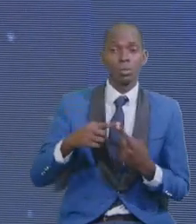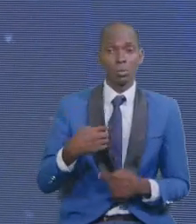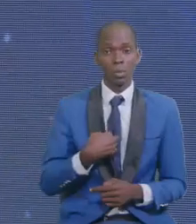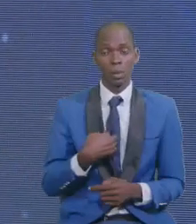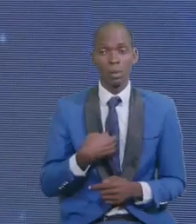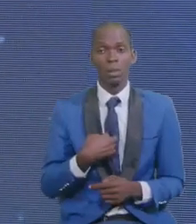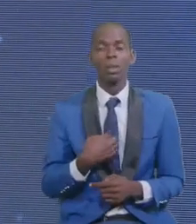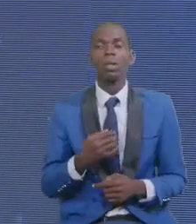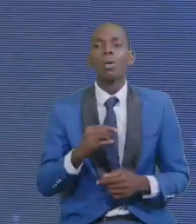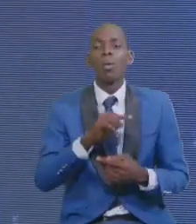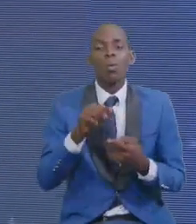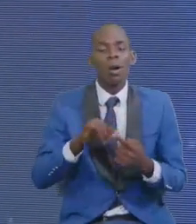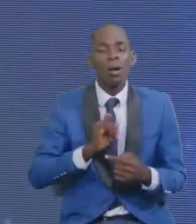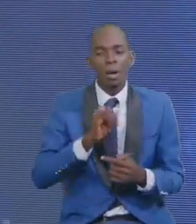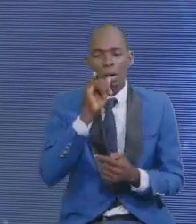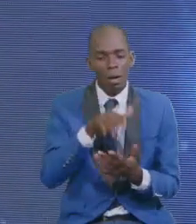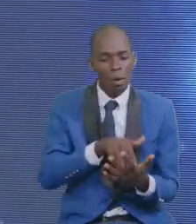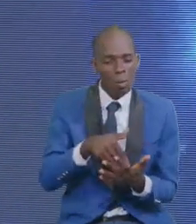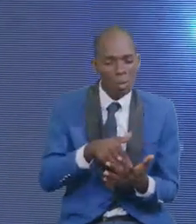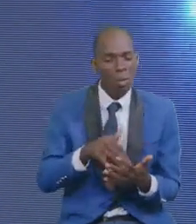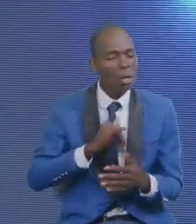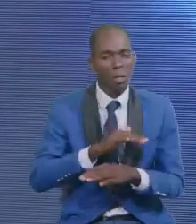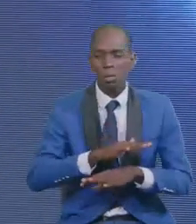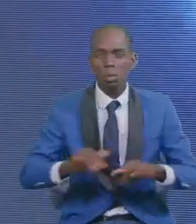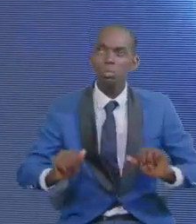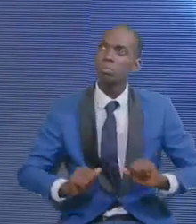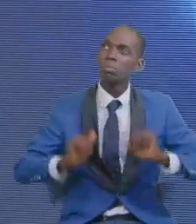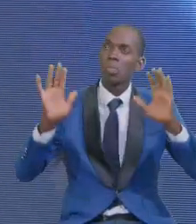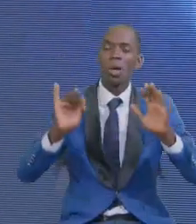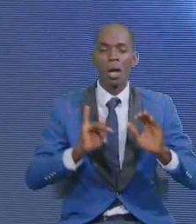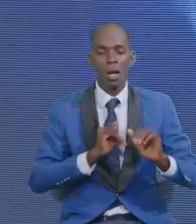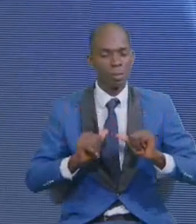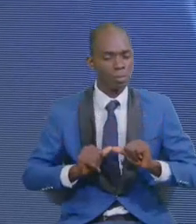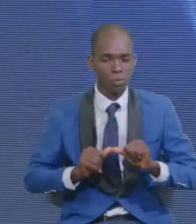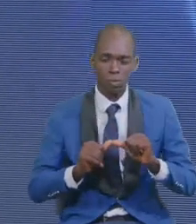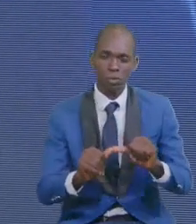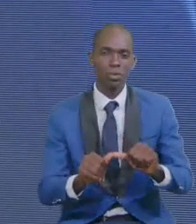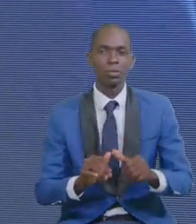when I am weak, I don't quit. I continue.